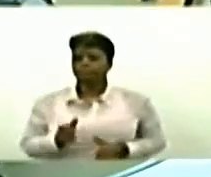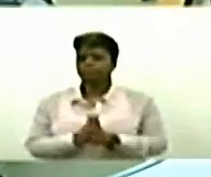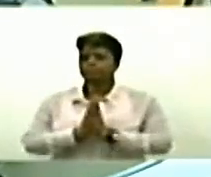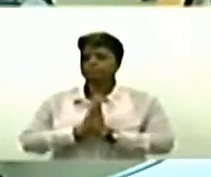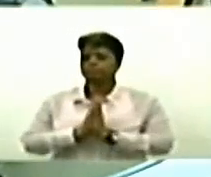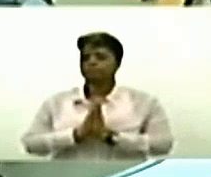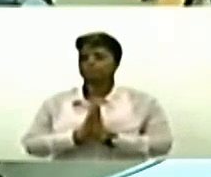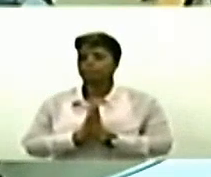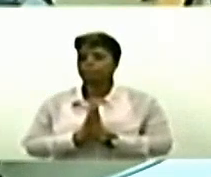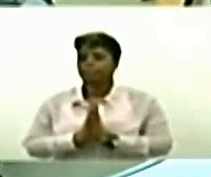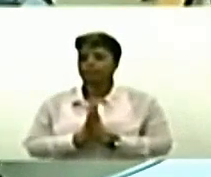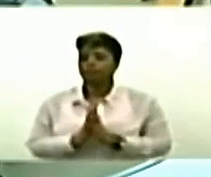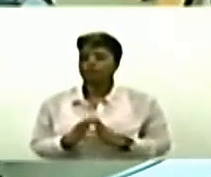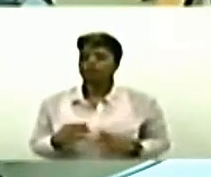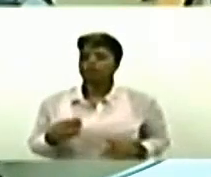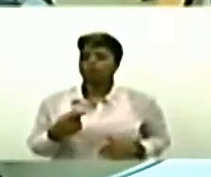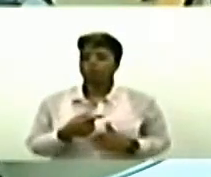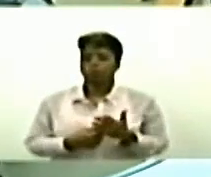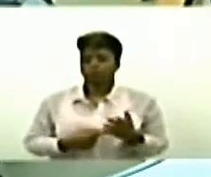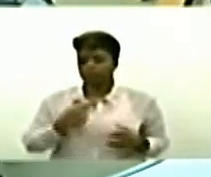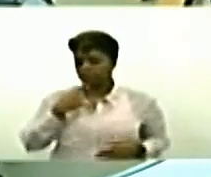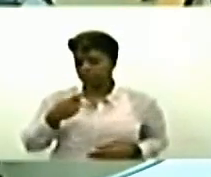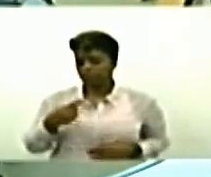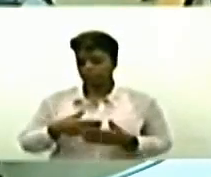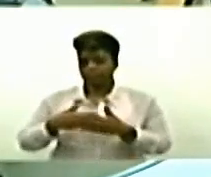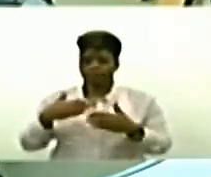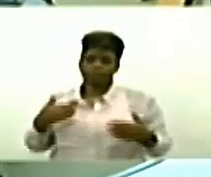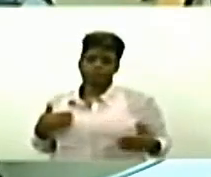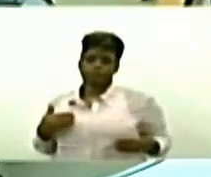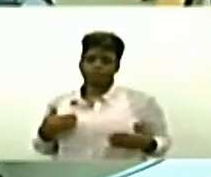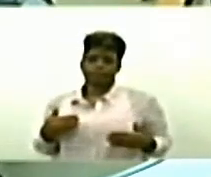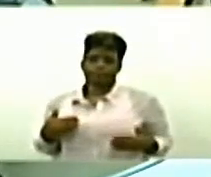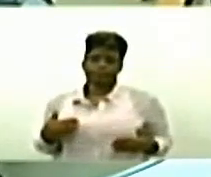As an extension of what I said earlier,